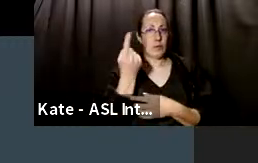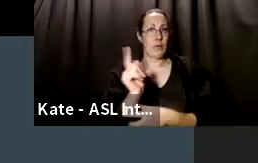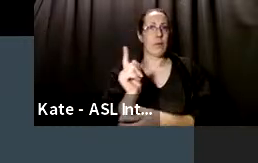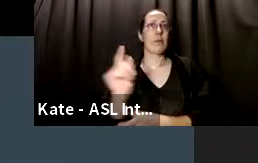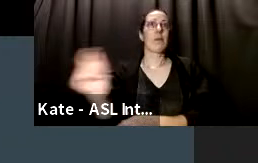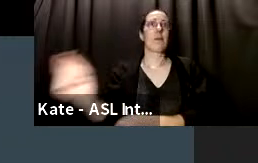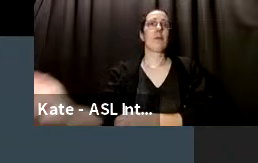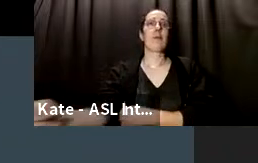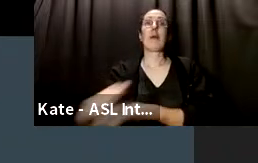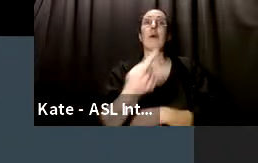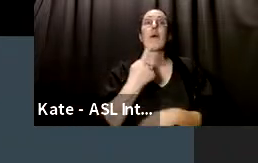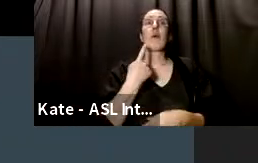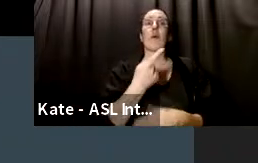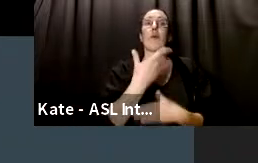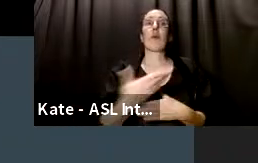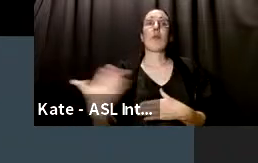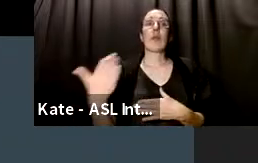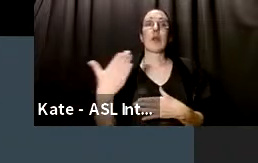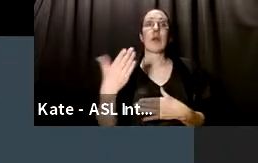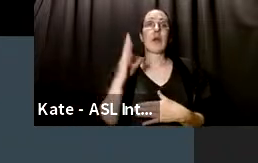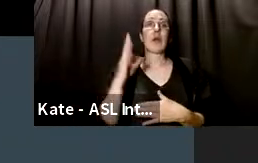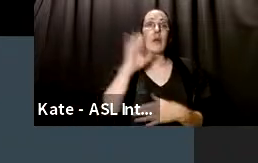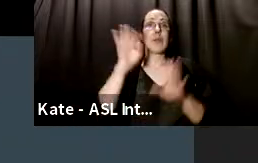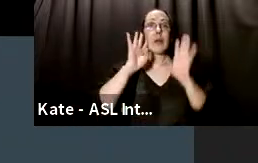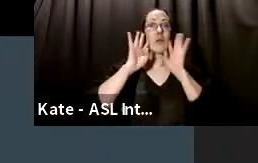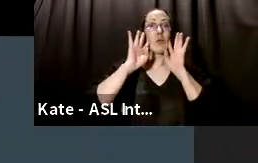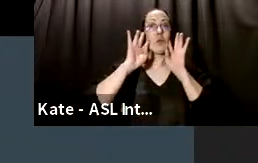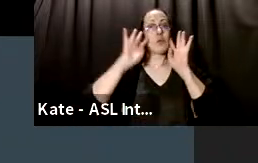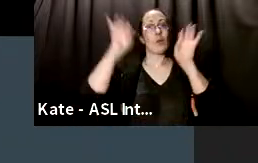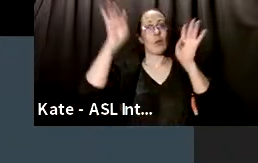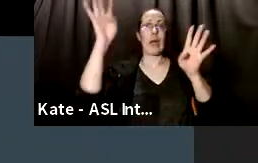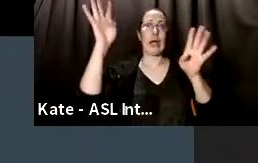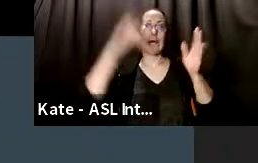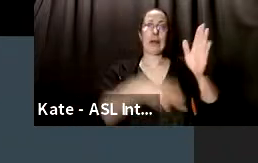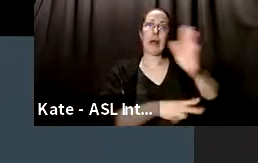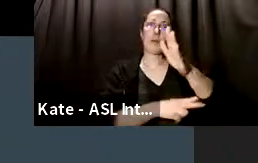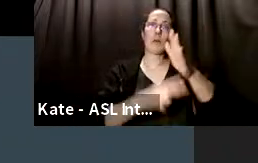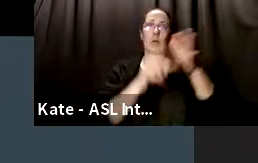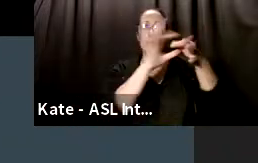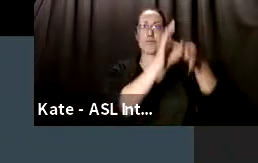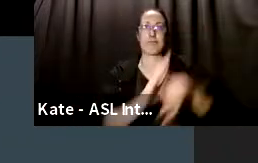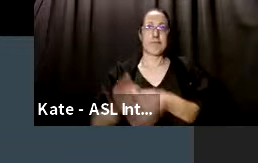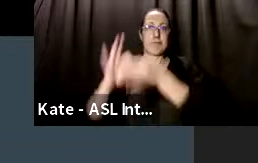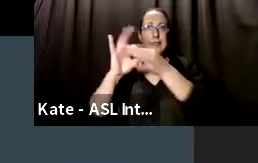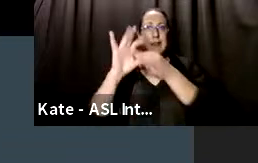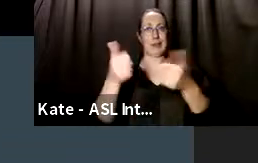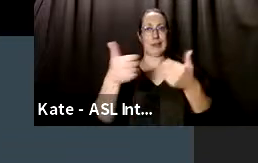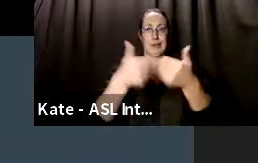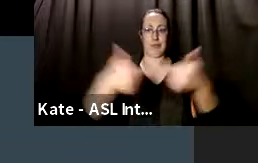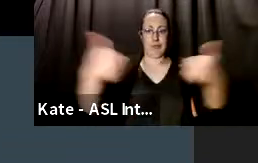one of those things happened to be, creatively bridging this digital divide that we've seen as we've had to be,